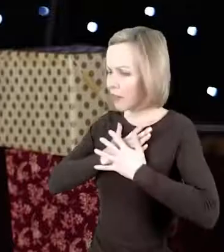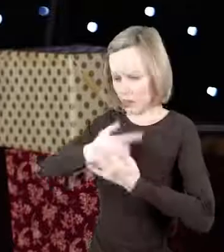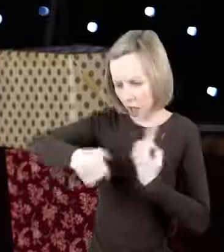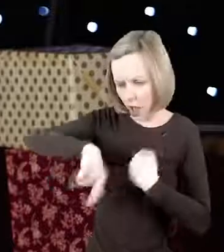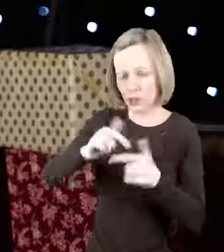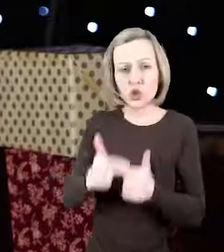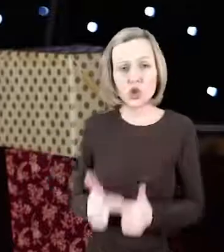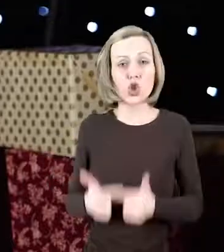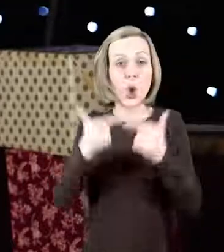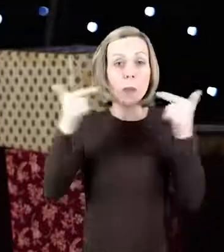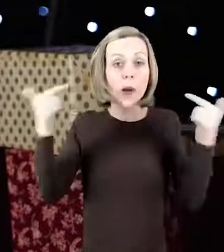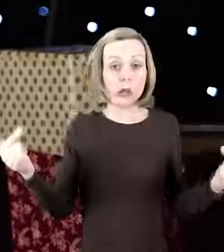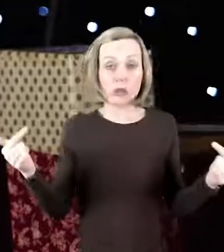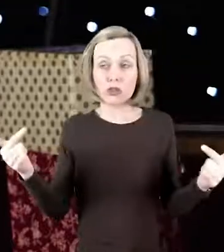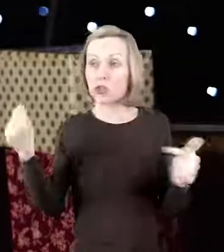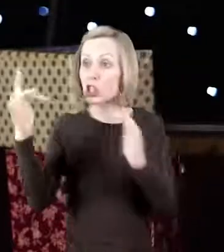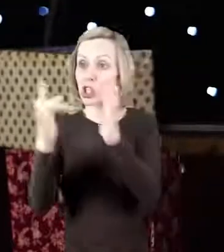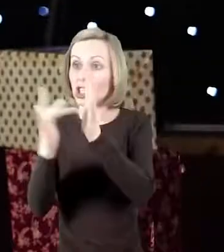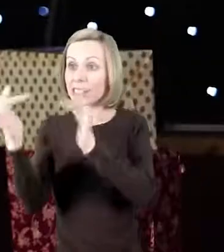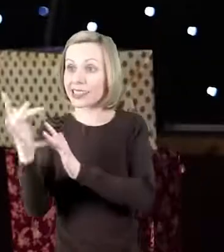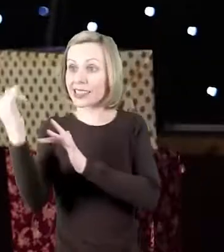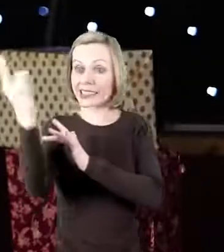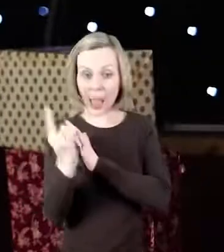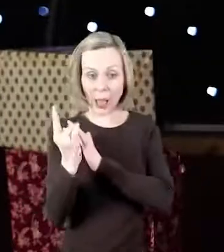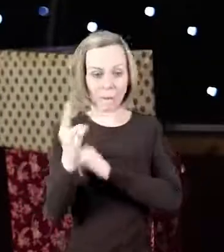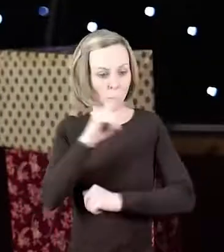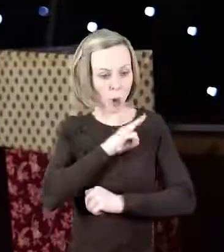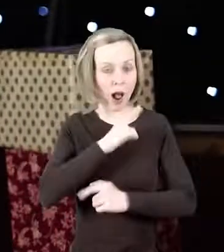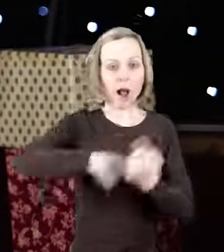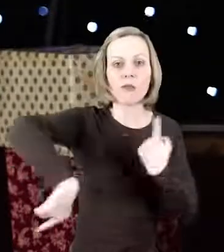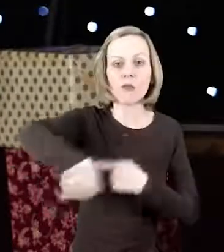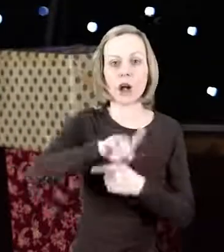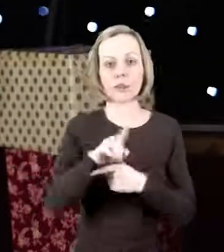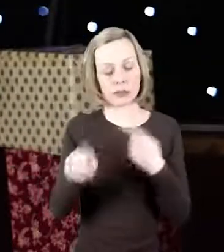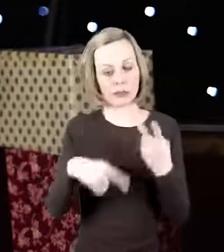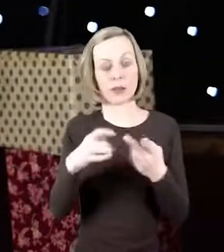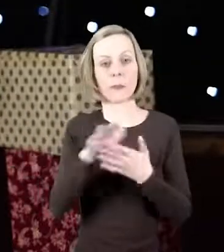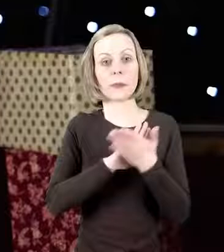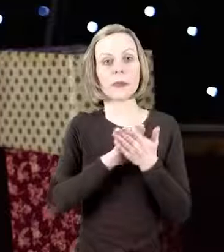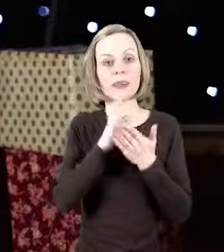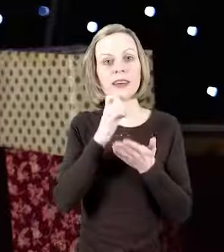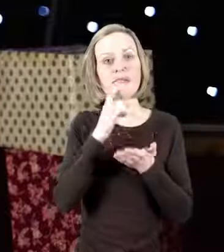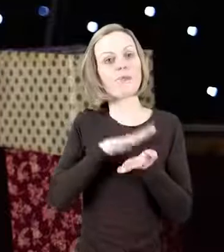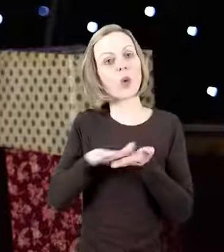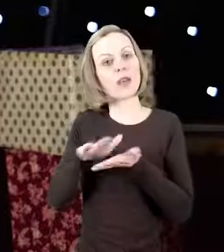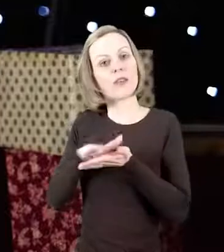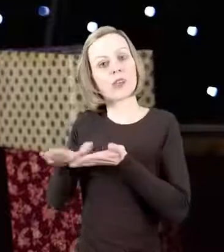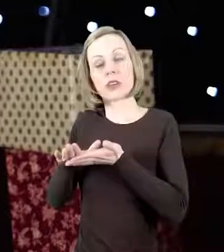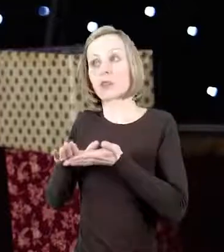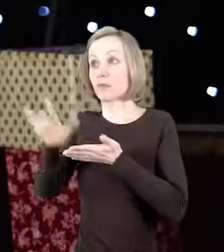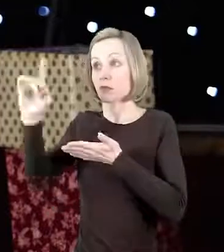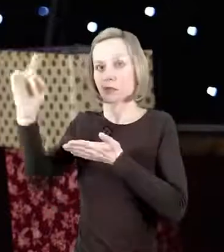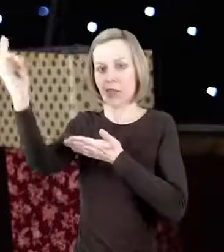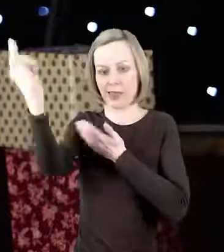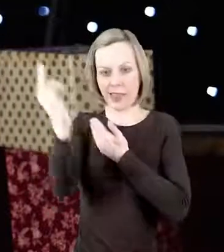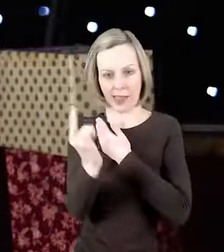much that he sent his son for I. And because of that, it means we are forgiven. God came down